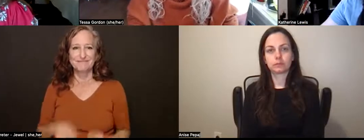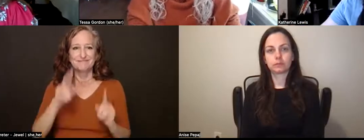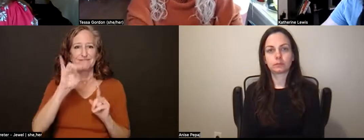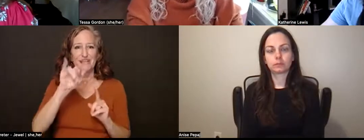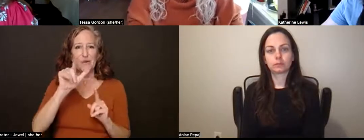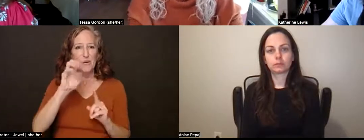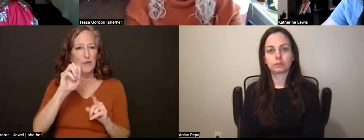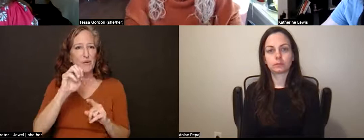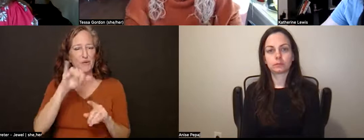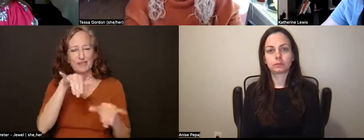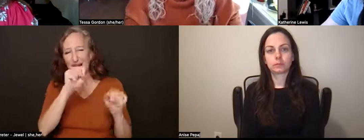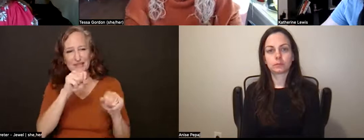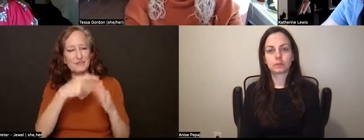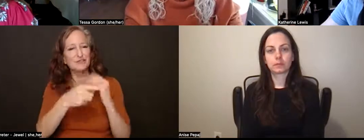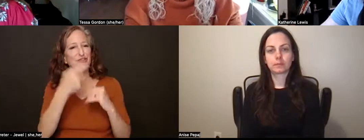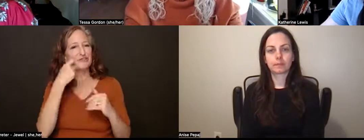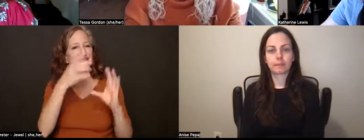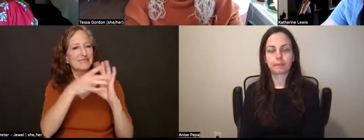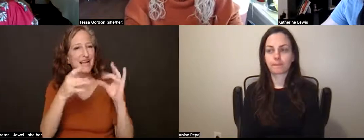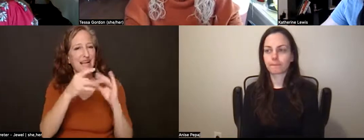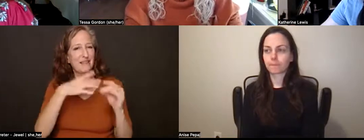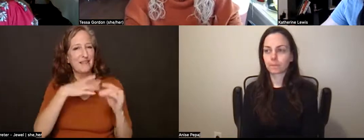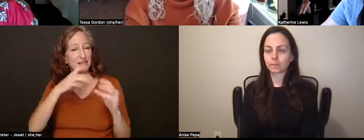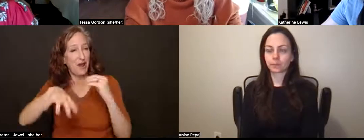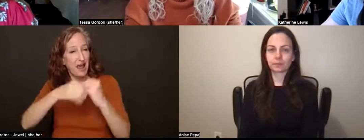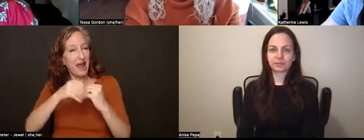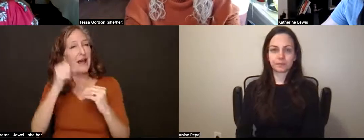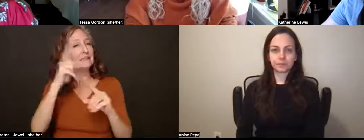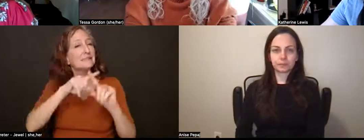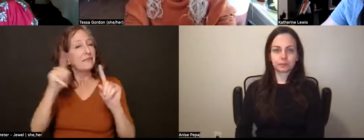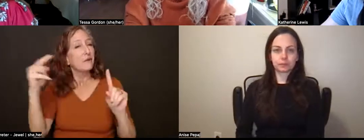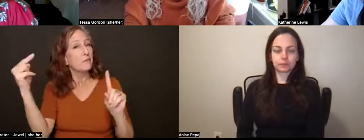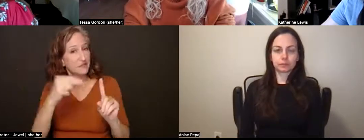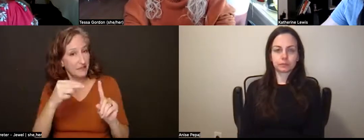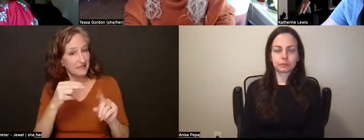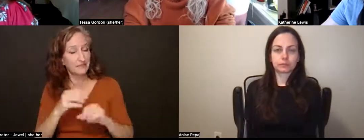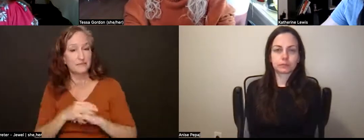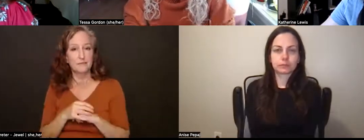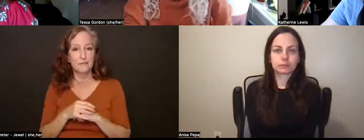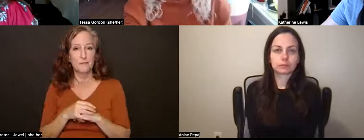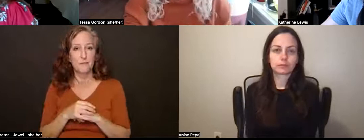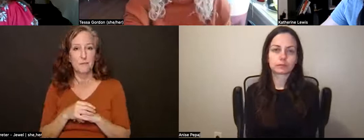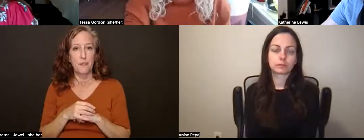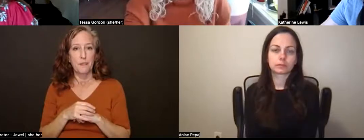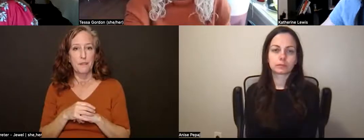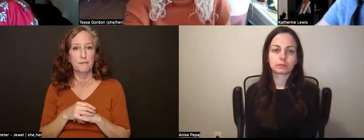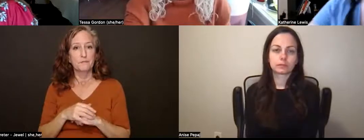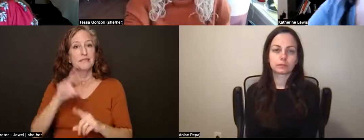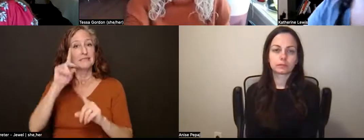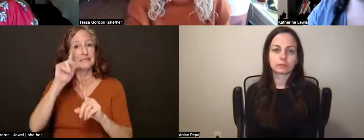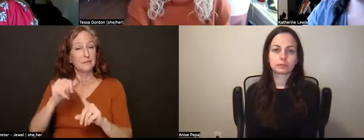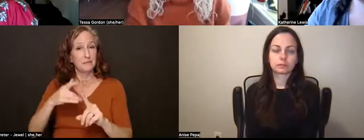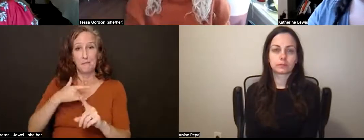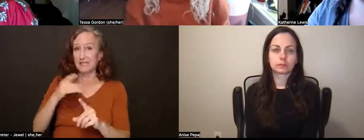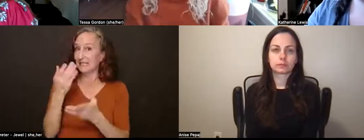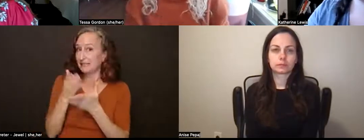segue from what Andrea was saying, because I want to approach it from a little different angle too. You know, the reason why I think that disability tends to be